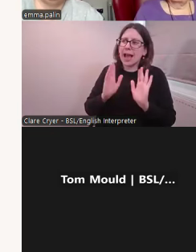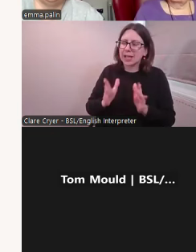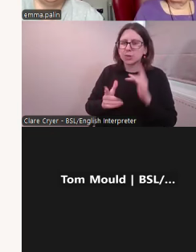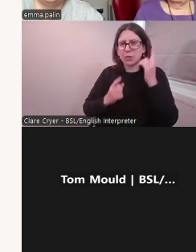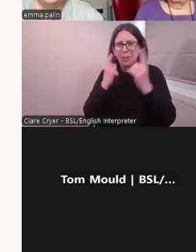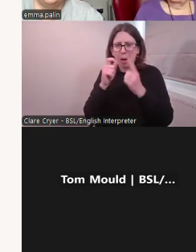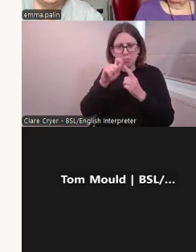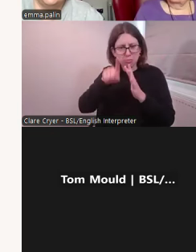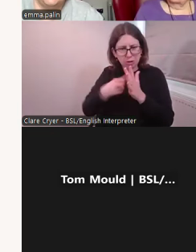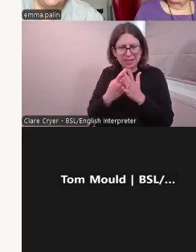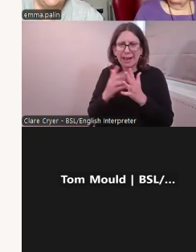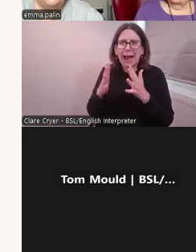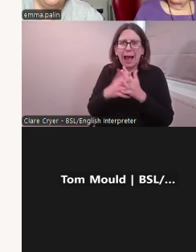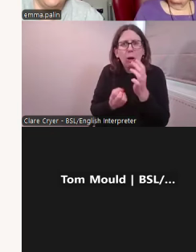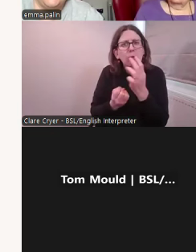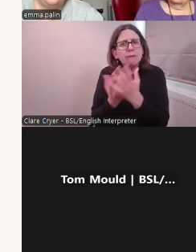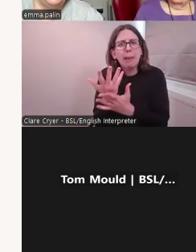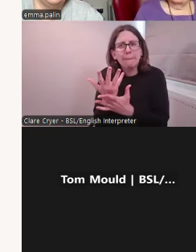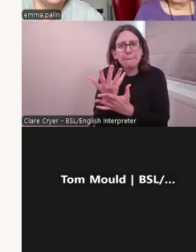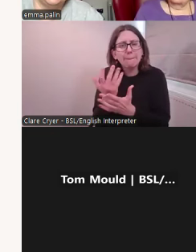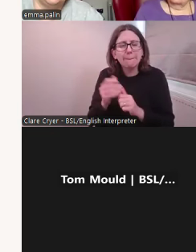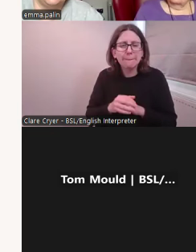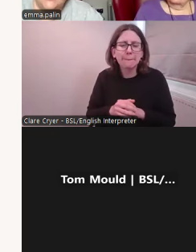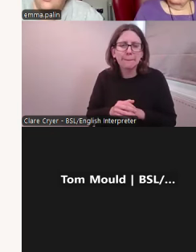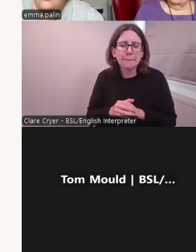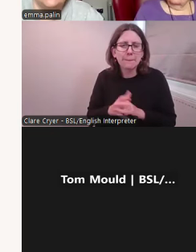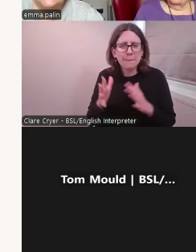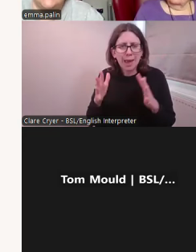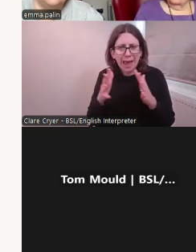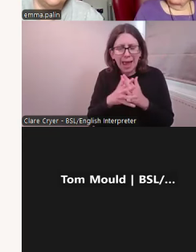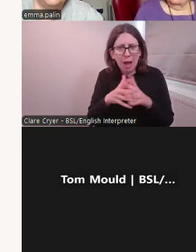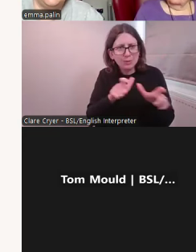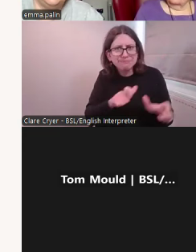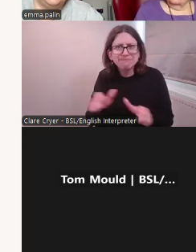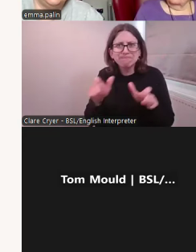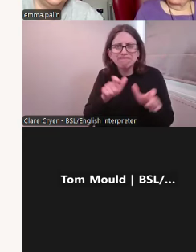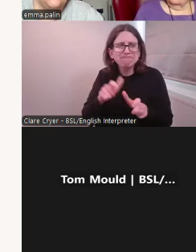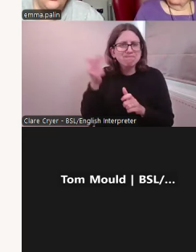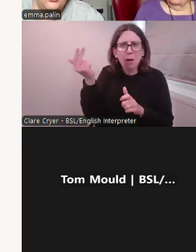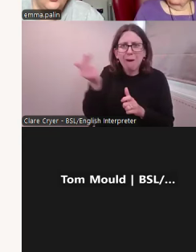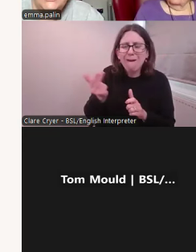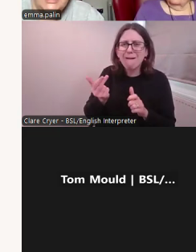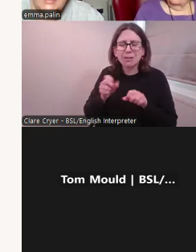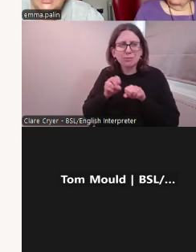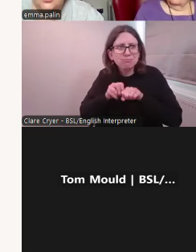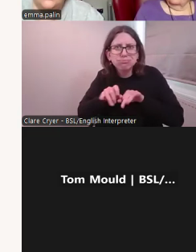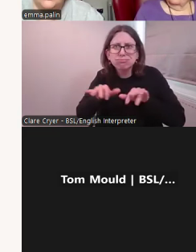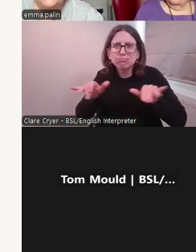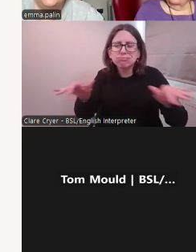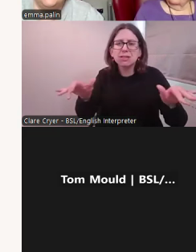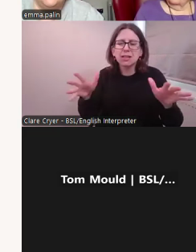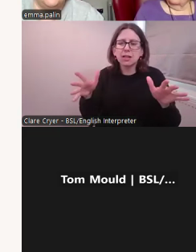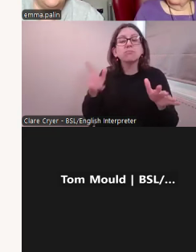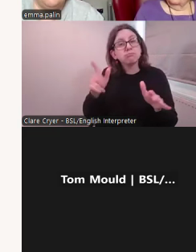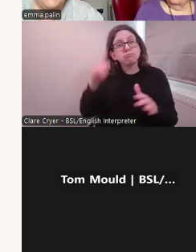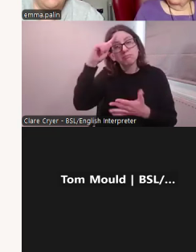project forward and how we could still get arts out to people. So we decided to go